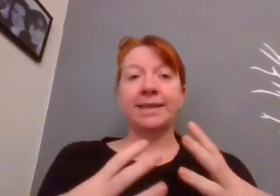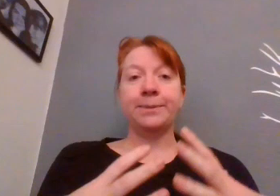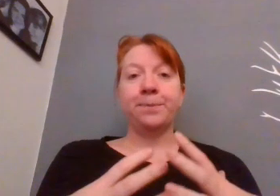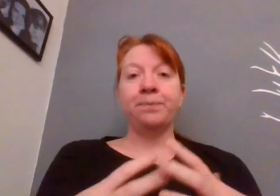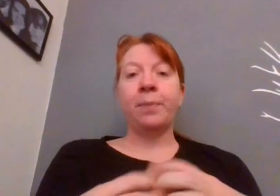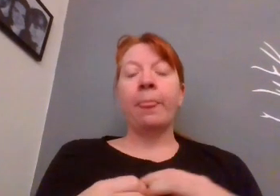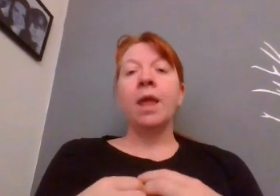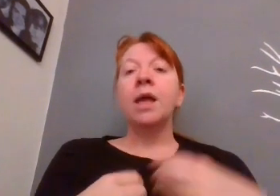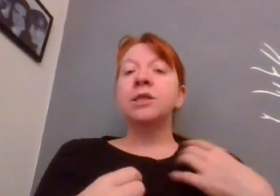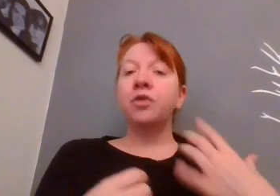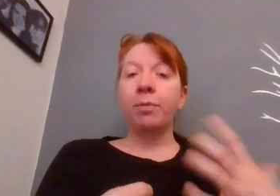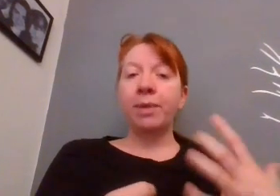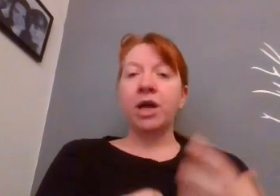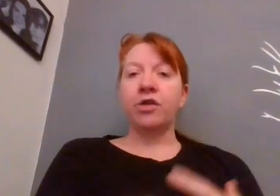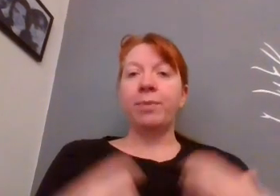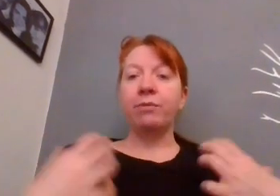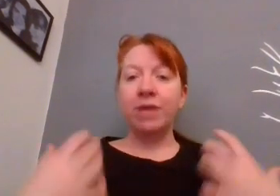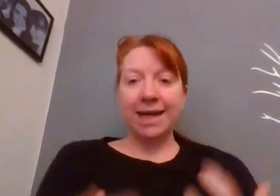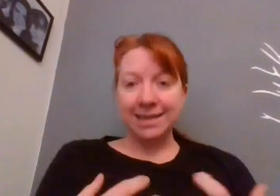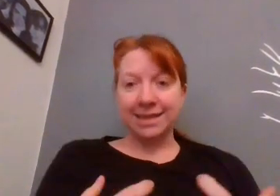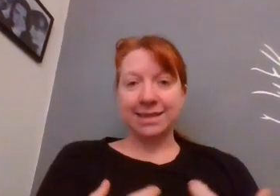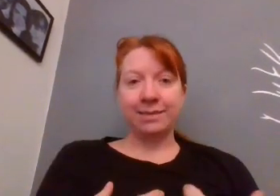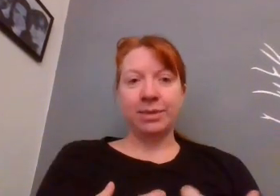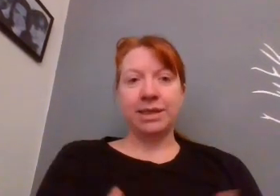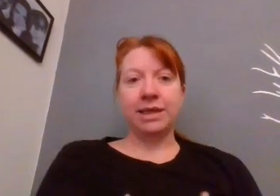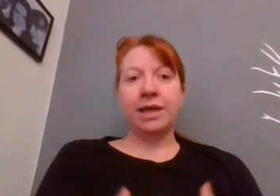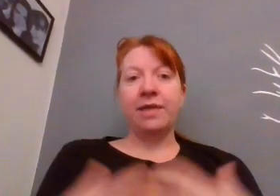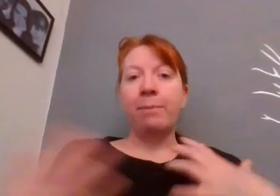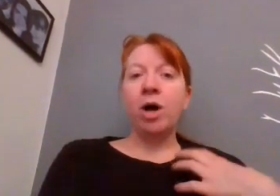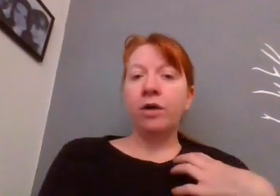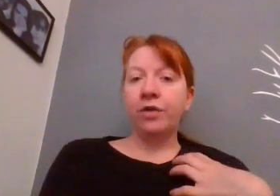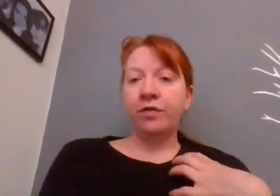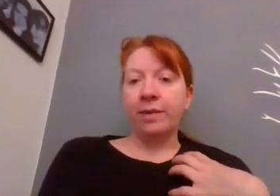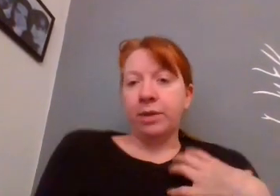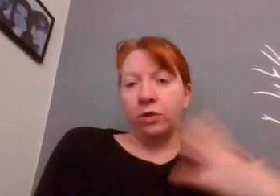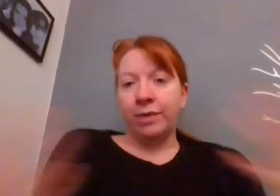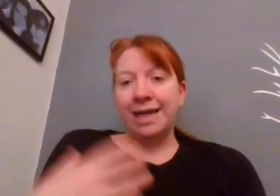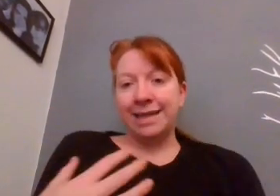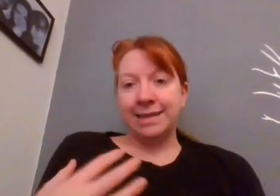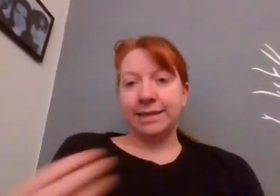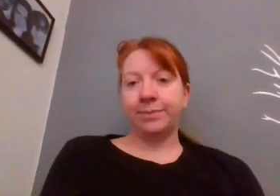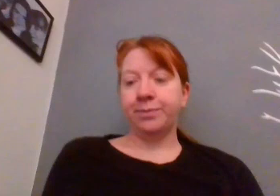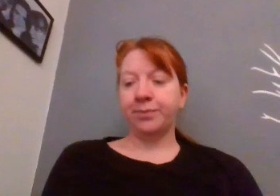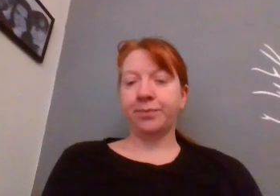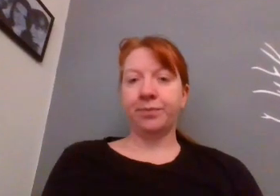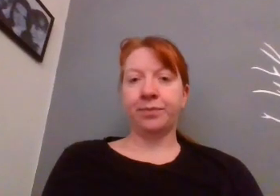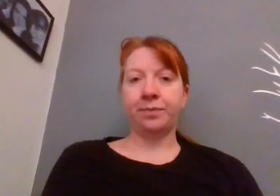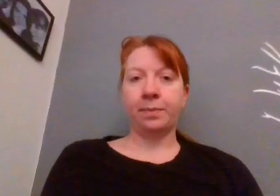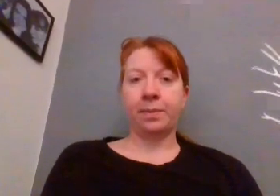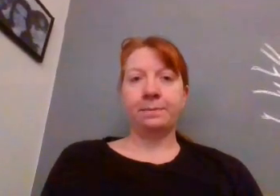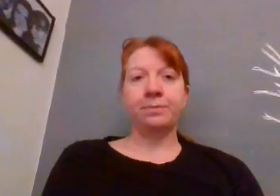word means. So you've probably heard of being related to somebody. They're part of your family, you're related.